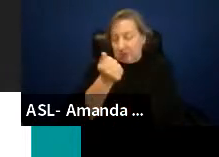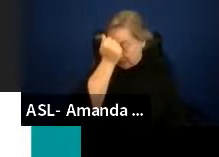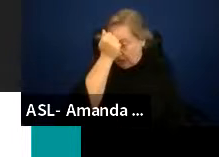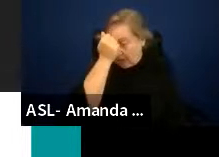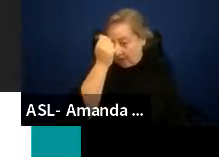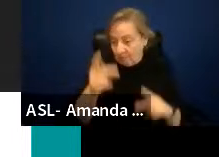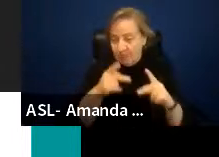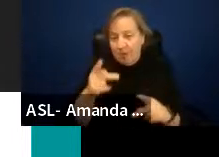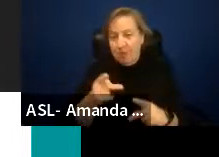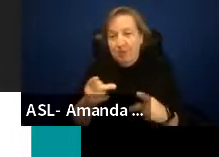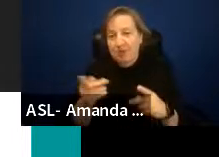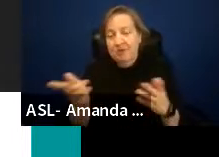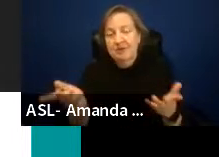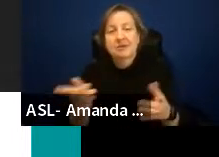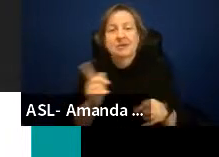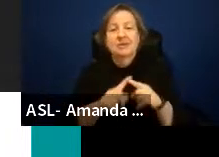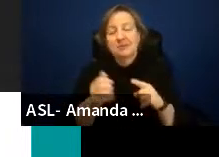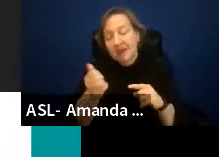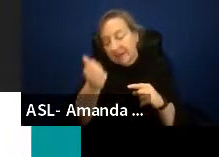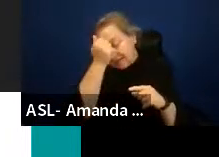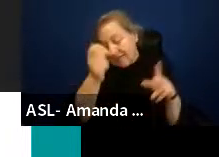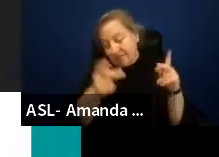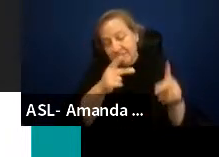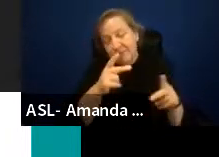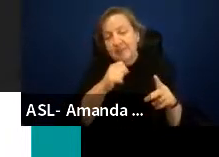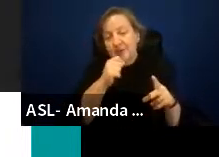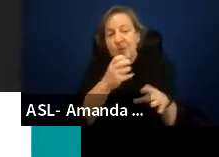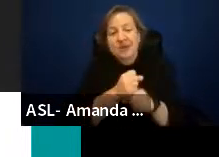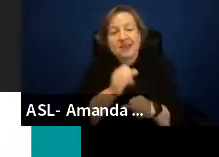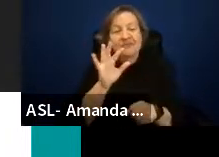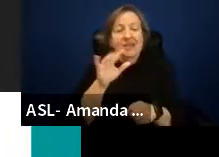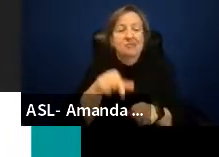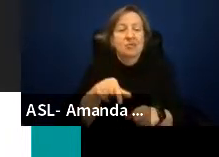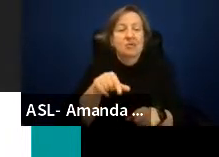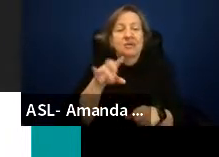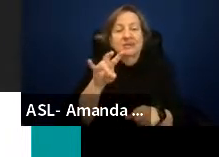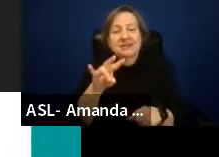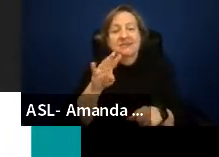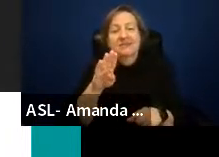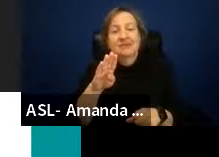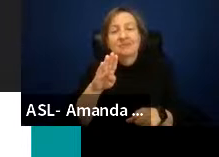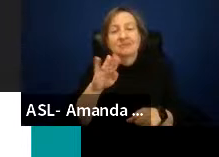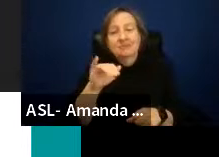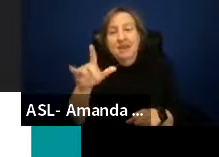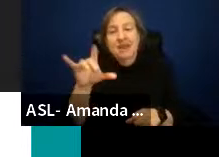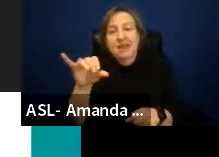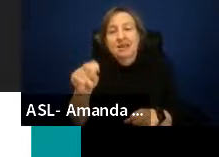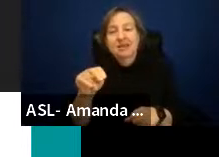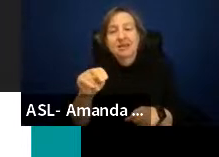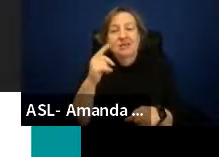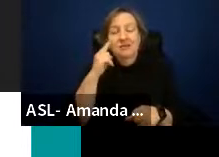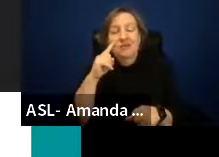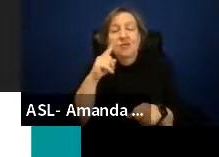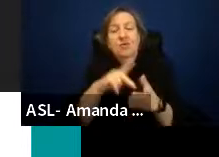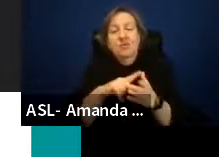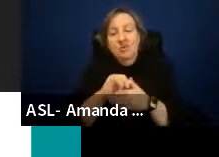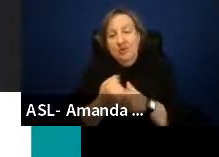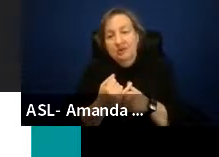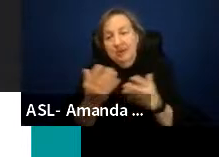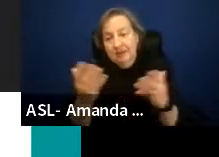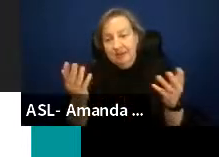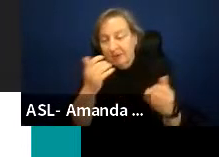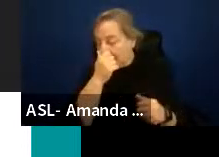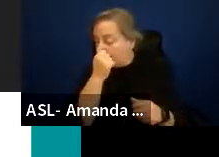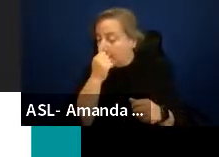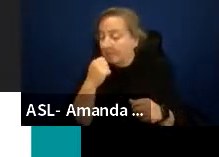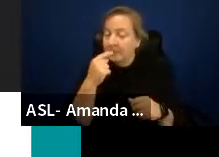around. But dumb folks don't get $5.7 billion to move a project forward. So I tell